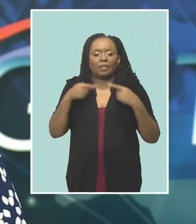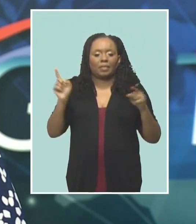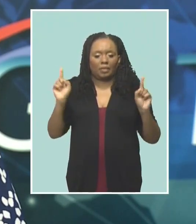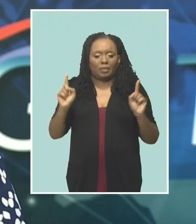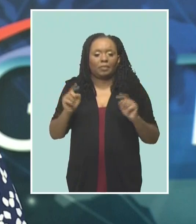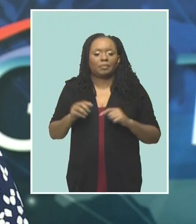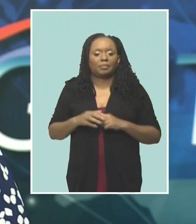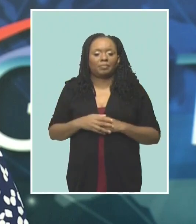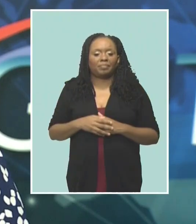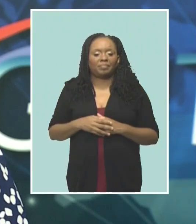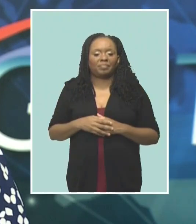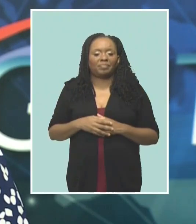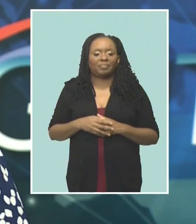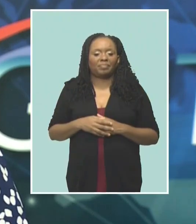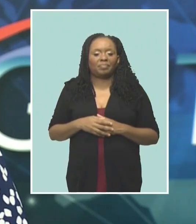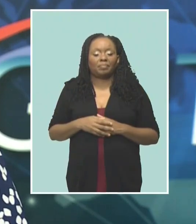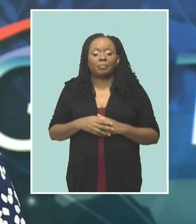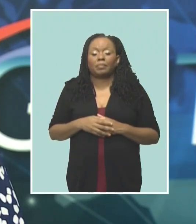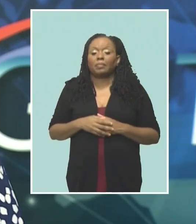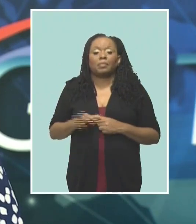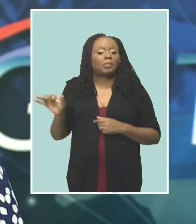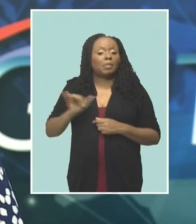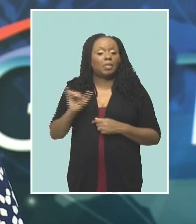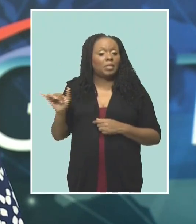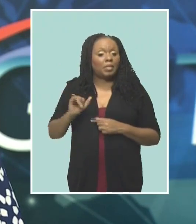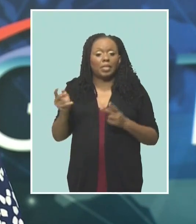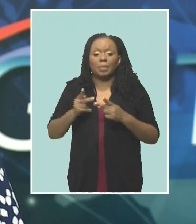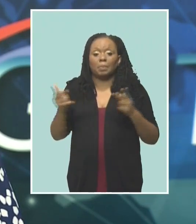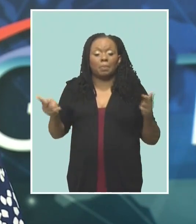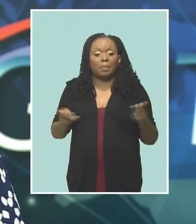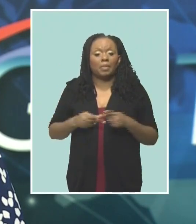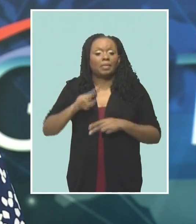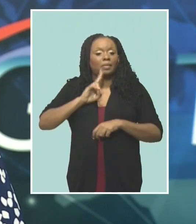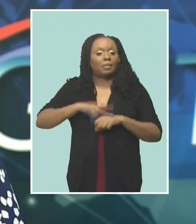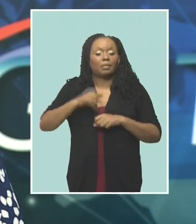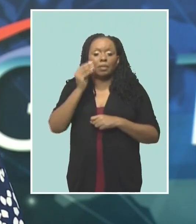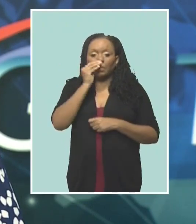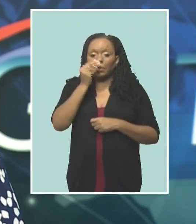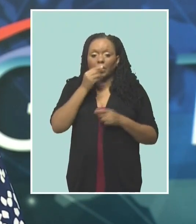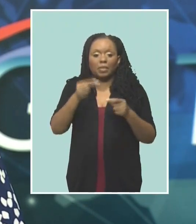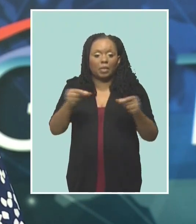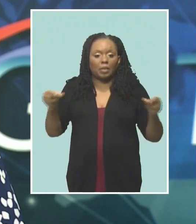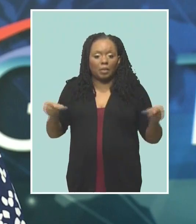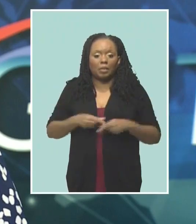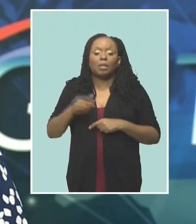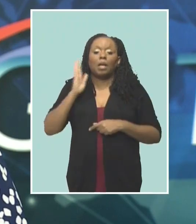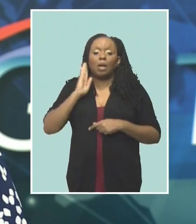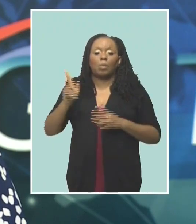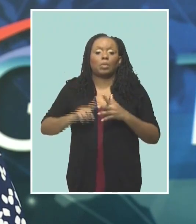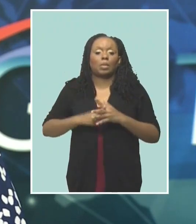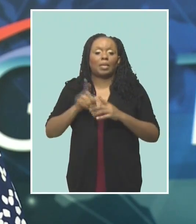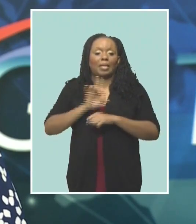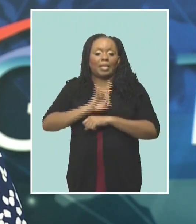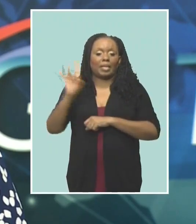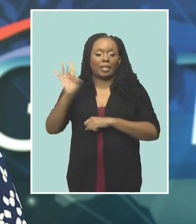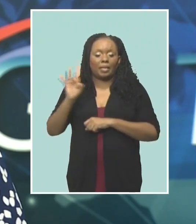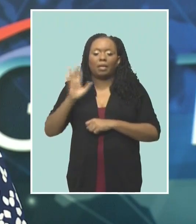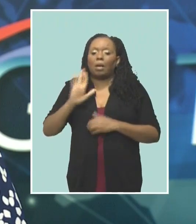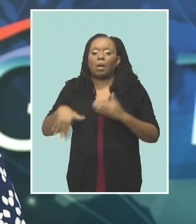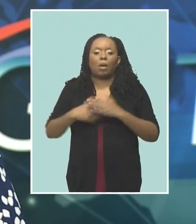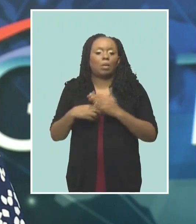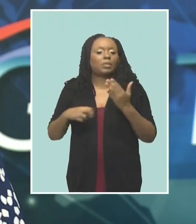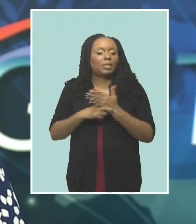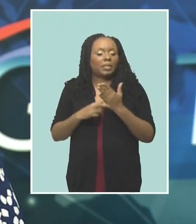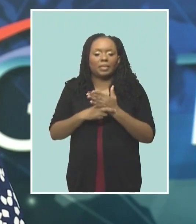Cultural Foundation. The National Botanical Gardens remains the venue, and the show will be held at 8 p.m. All tickets remain valid,